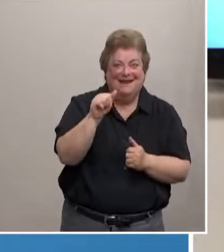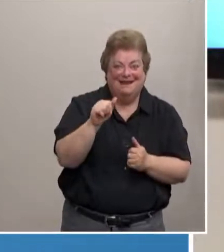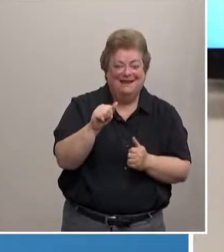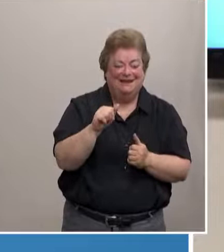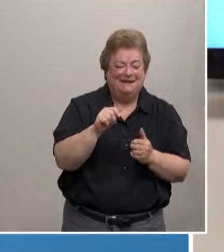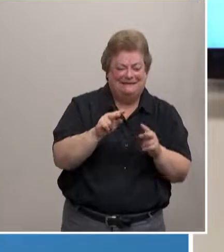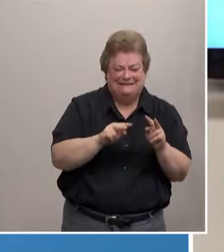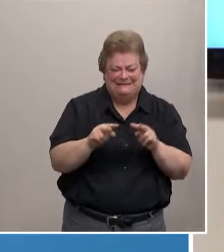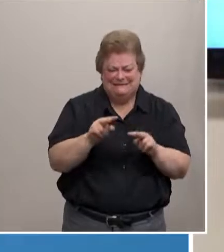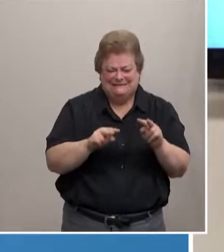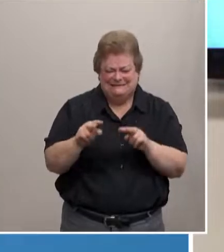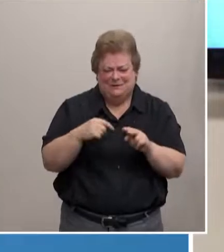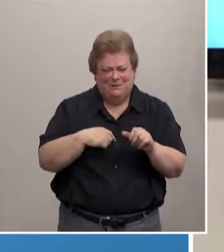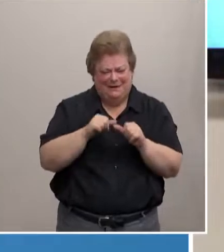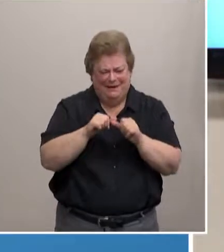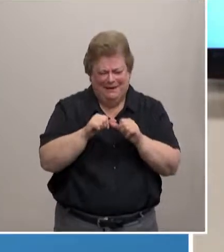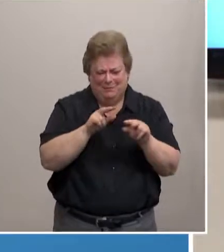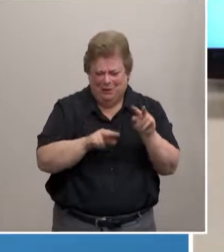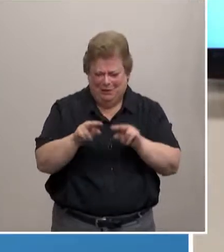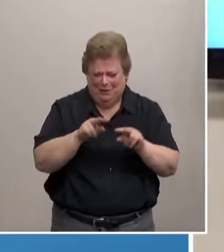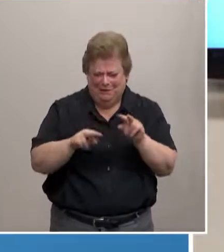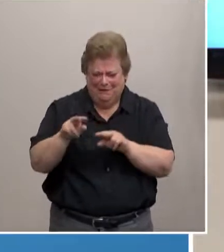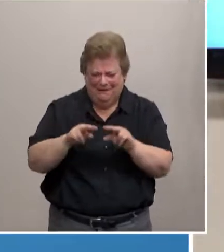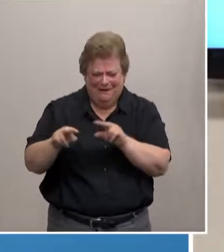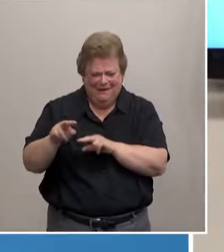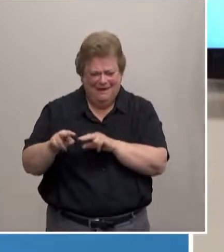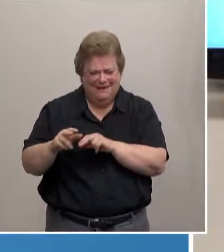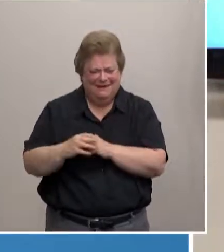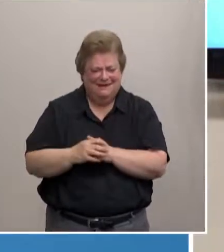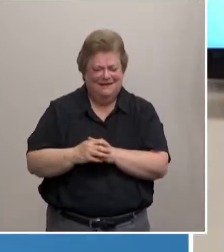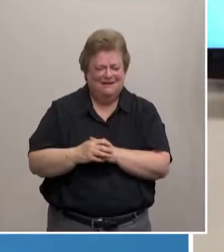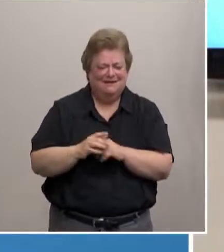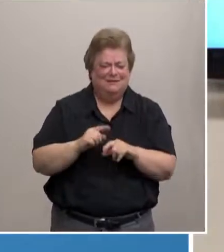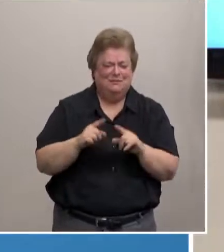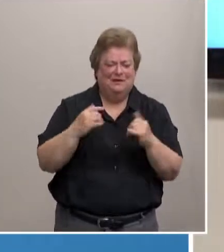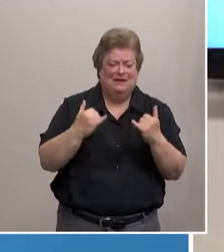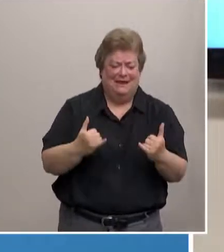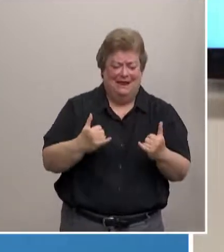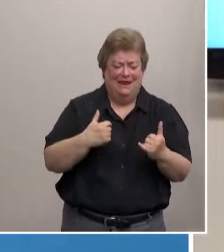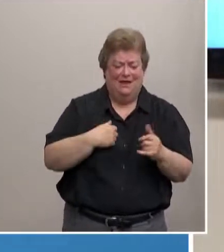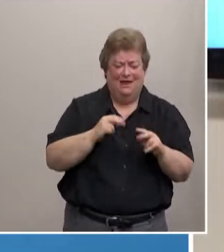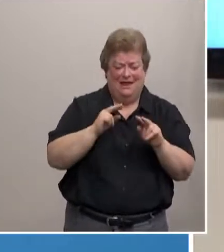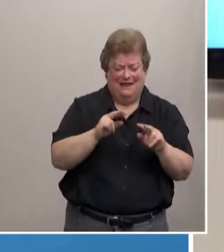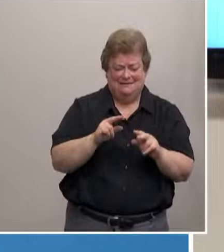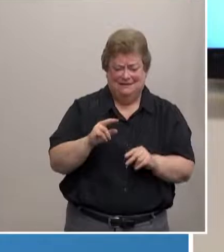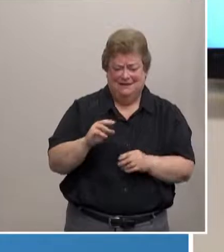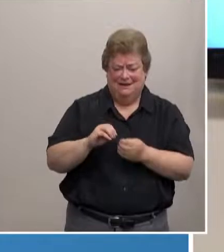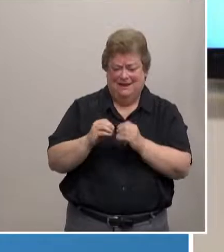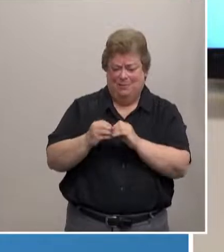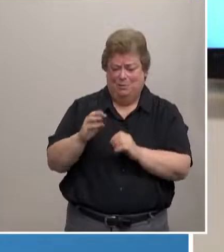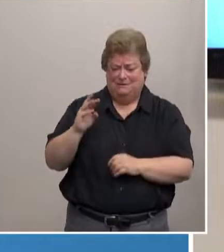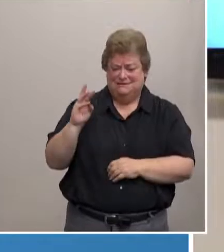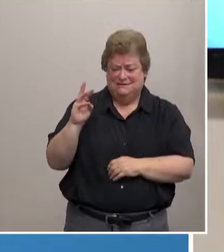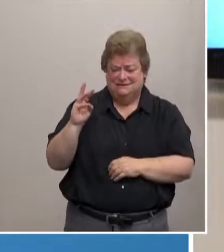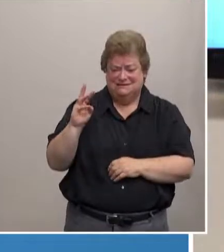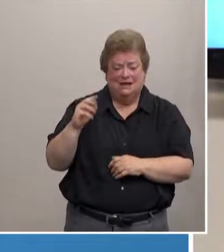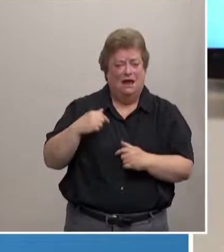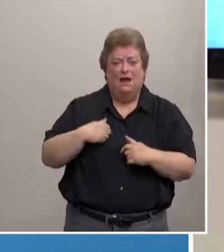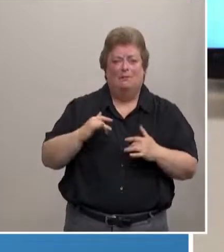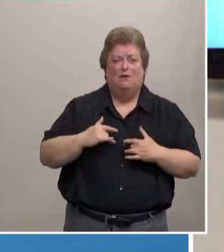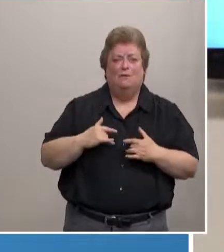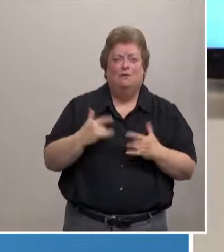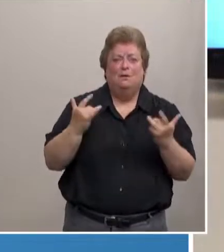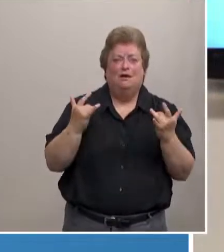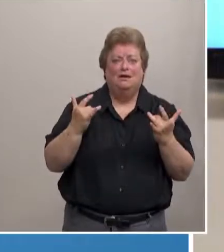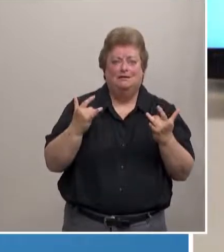and we keep looking at it. But it's, now when I see 6 cases, I'm absolutely thrilled.